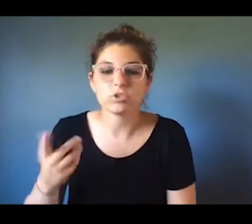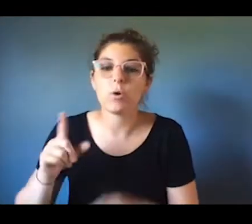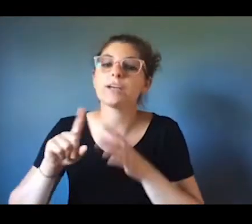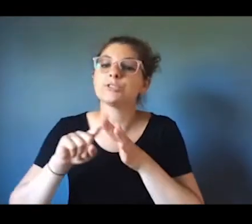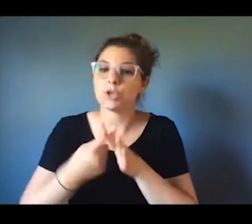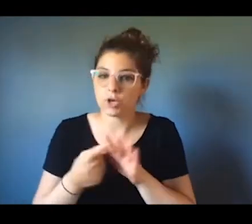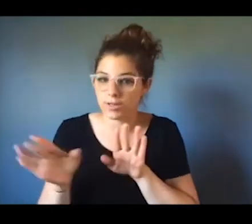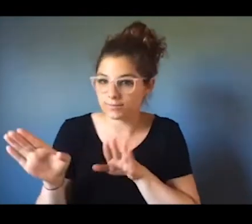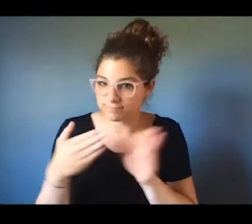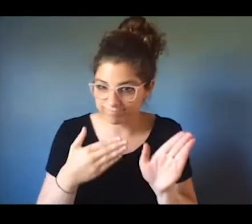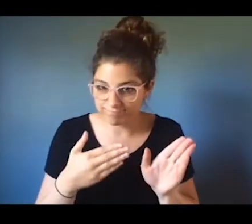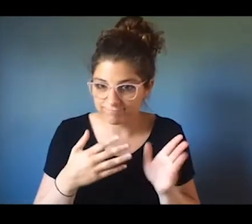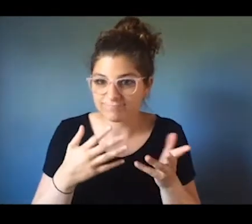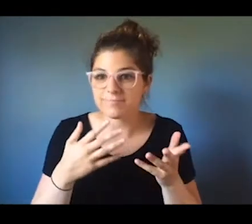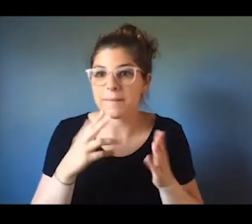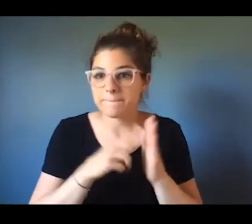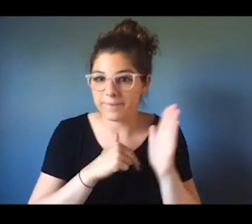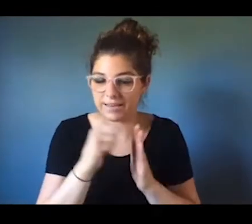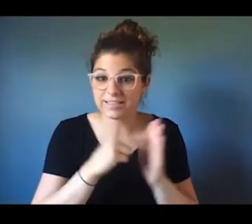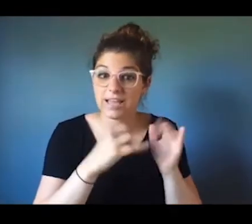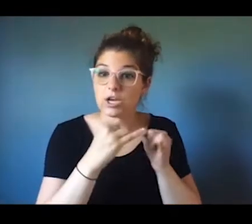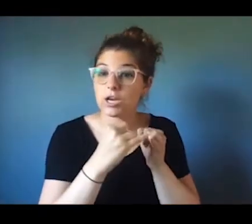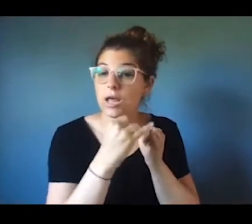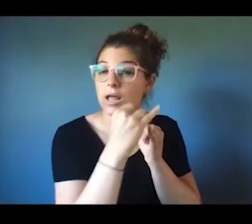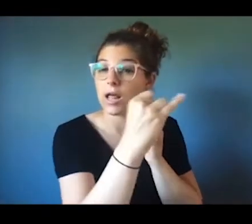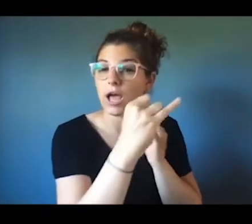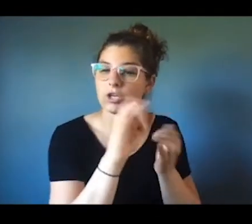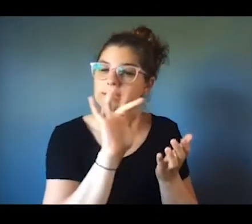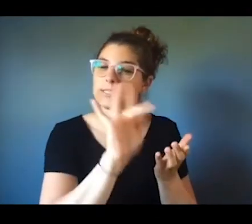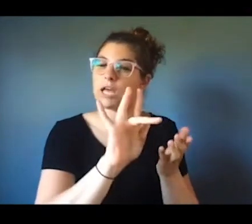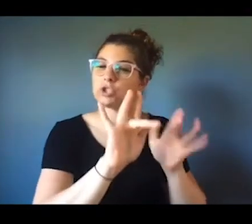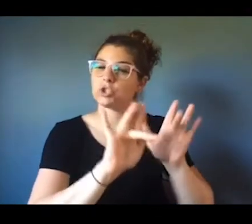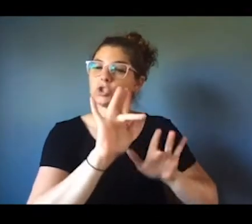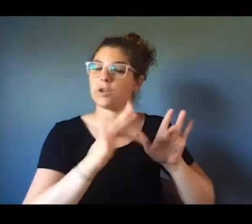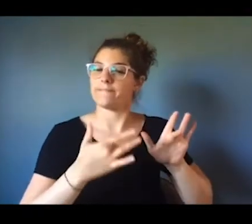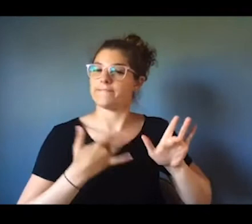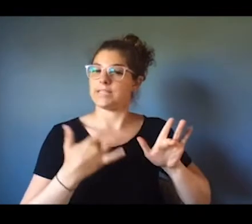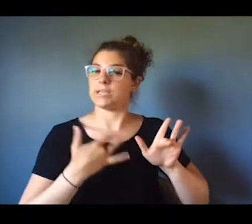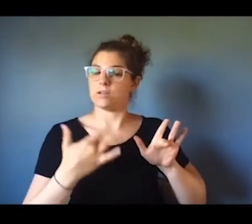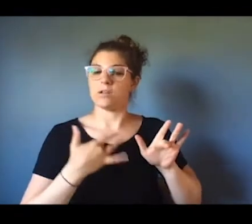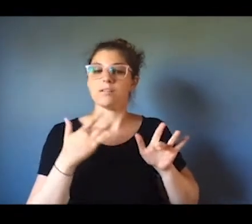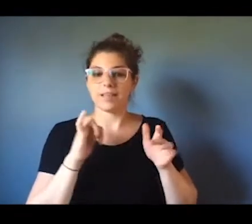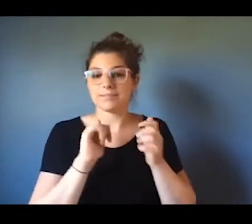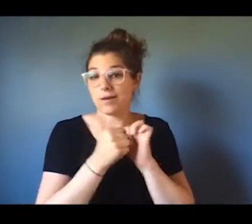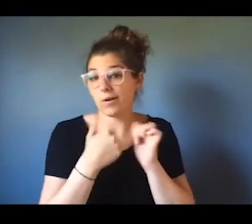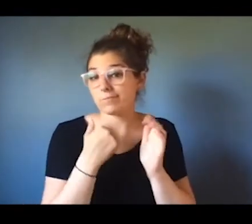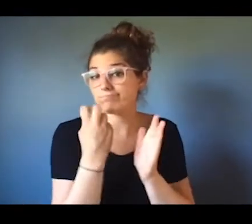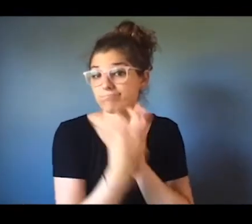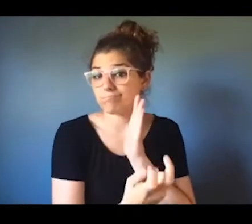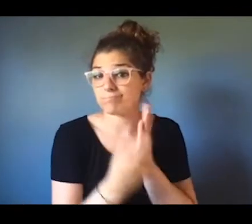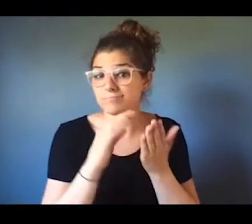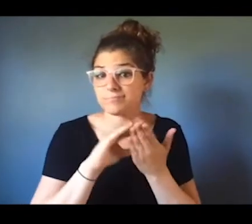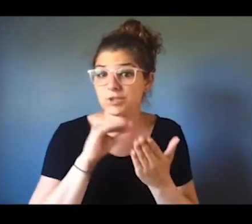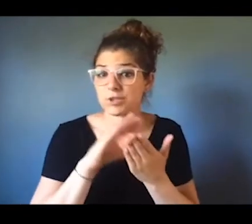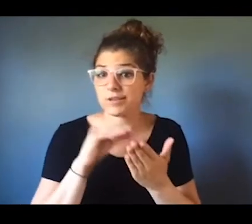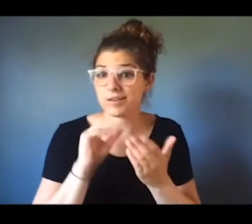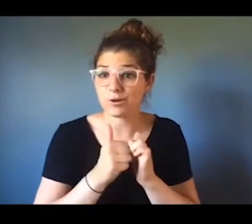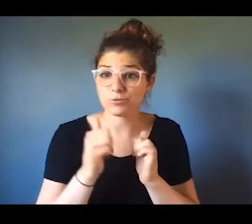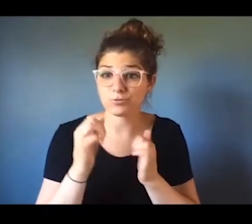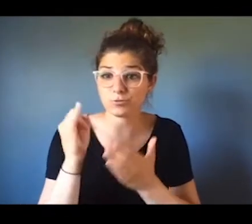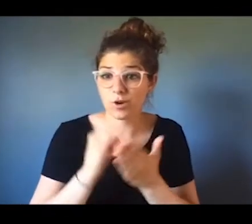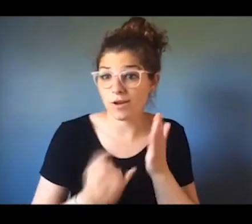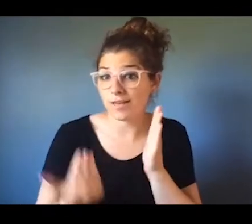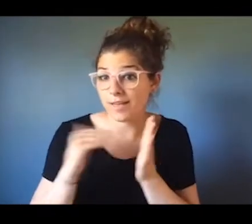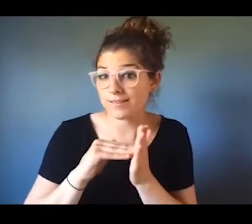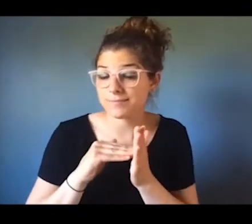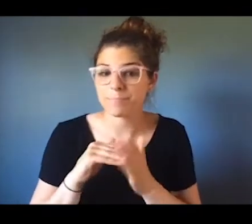that. So I started getting into paint because I could make lines that were sticky that I could touch and feel. And that's how I got back into learning